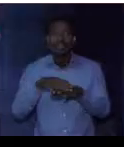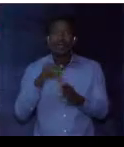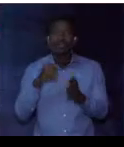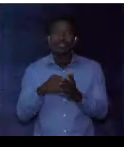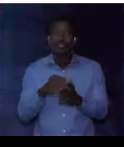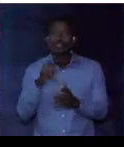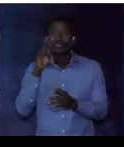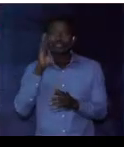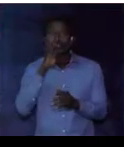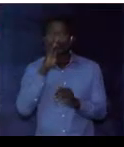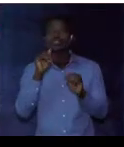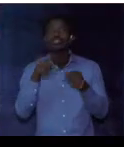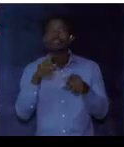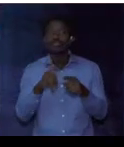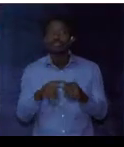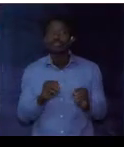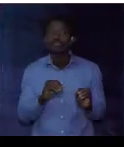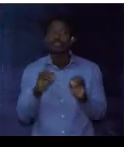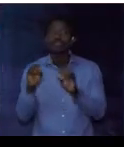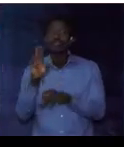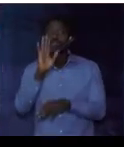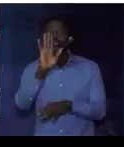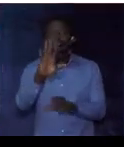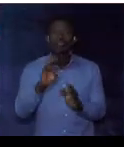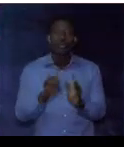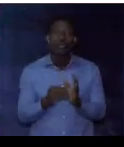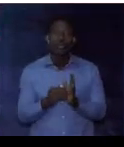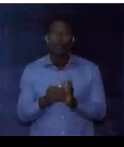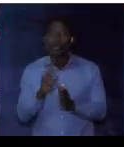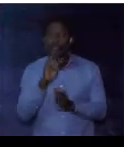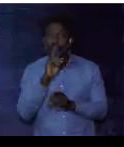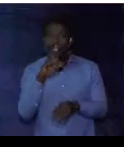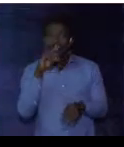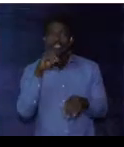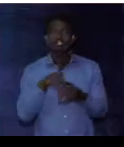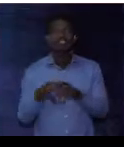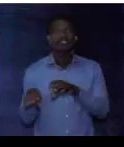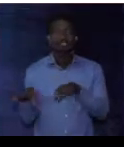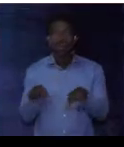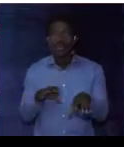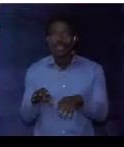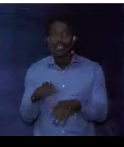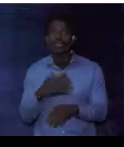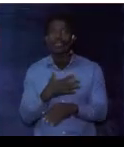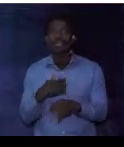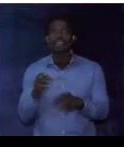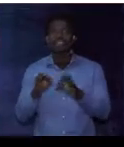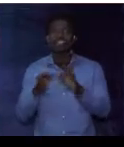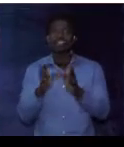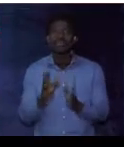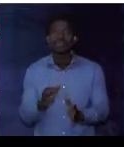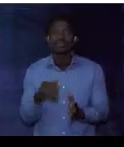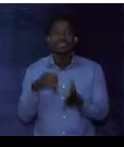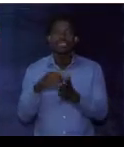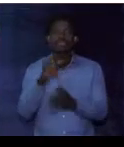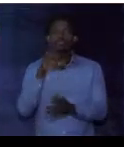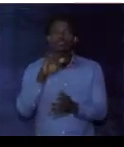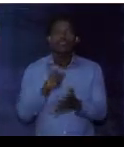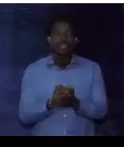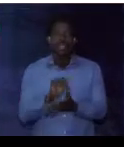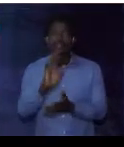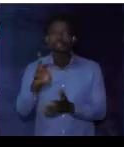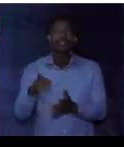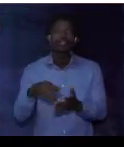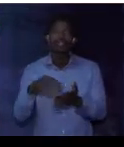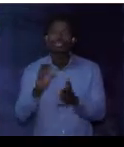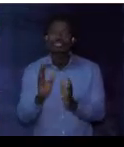put your own reality. You are going to put your reality into action. You are going to interpret it